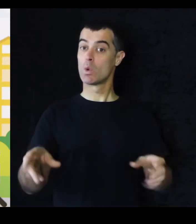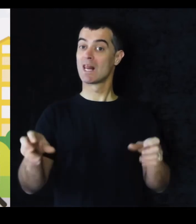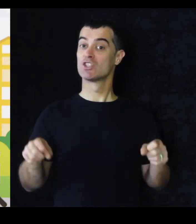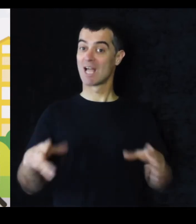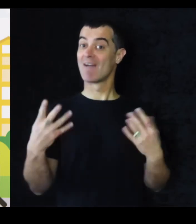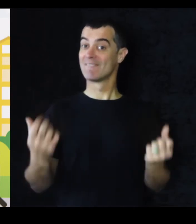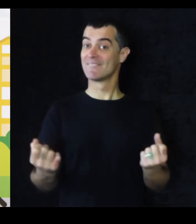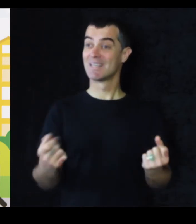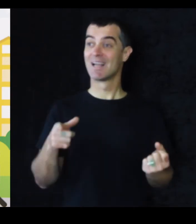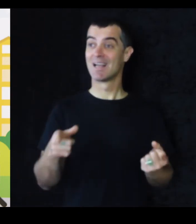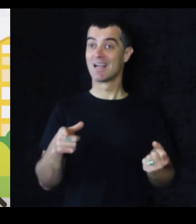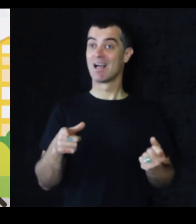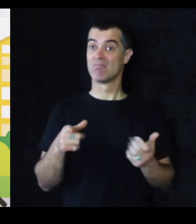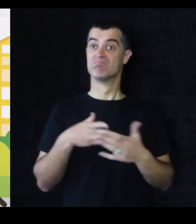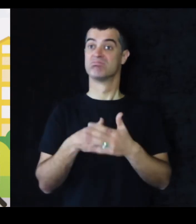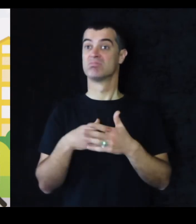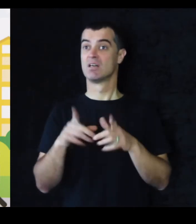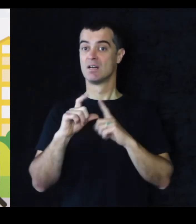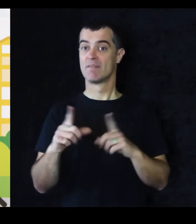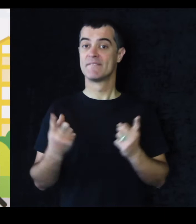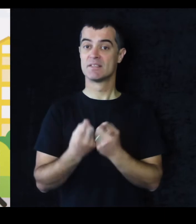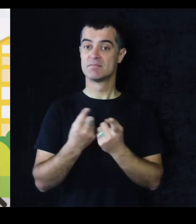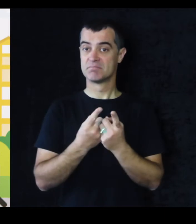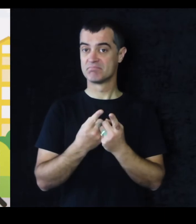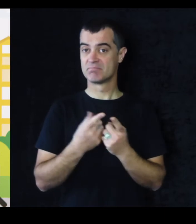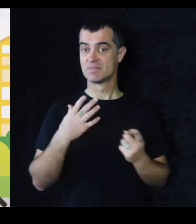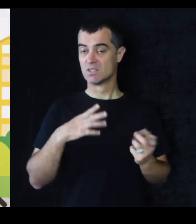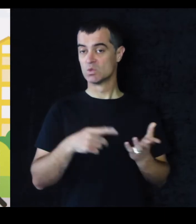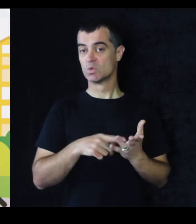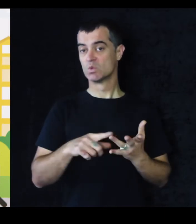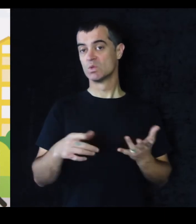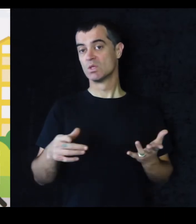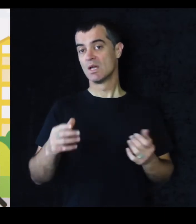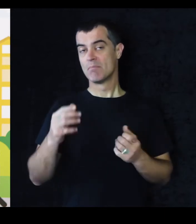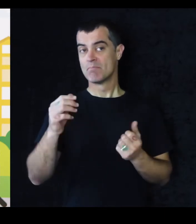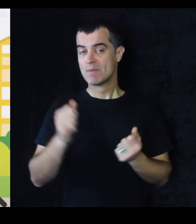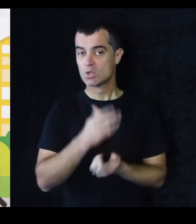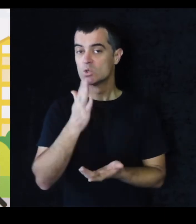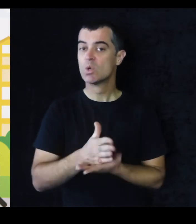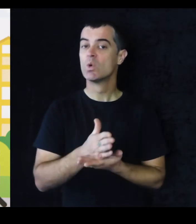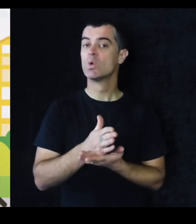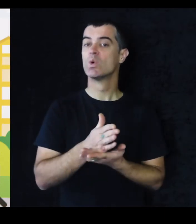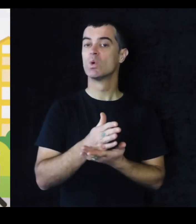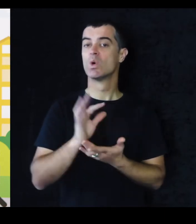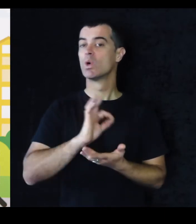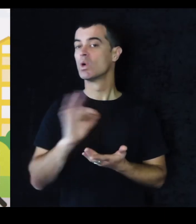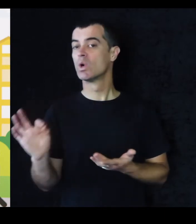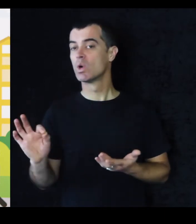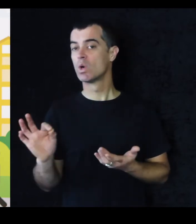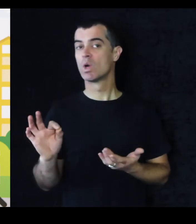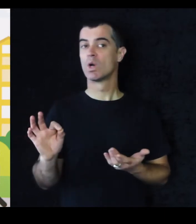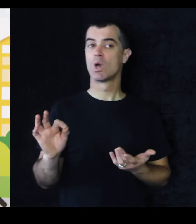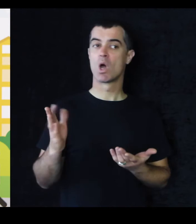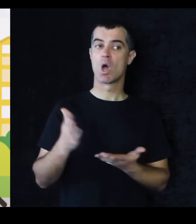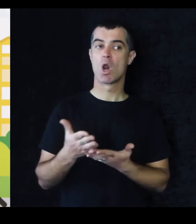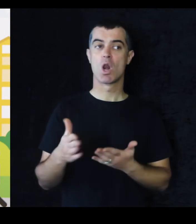that's a harder thing, because then you've got to be sure that you're not sort of on the